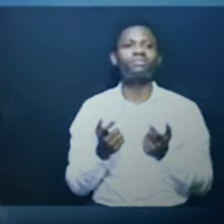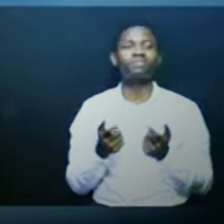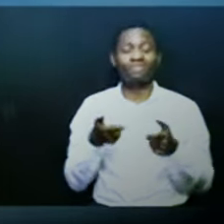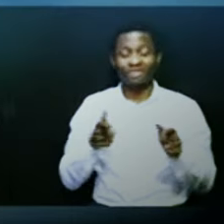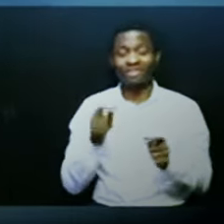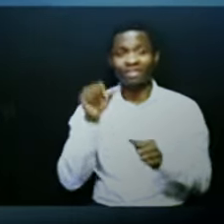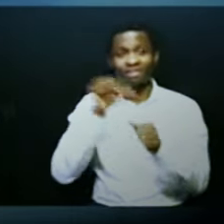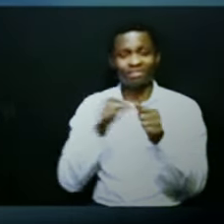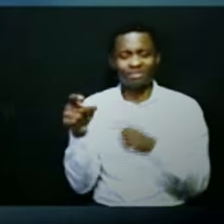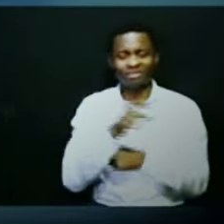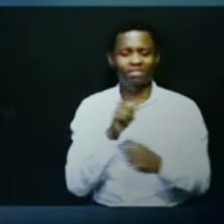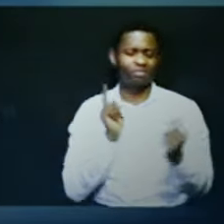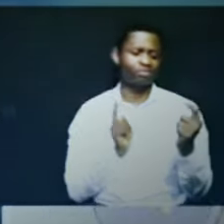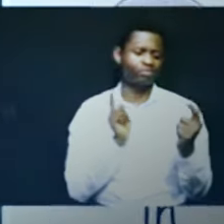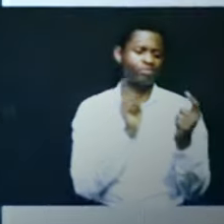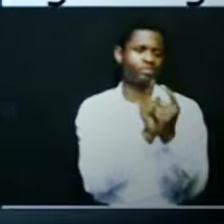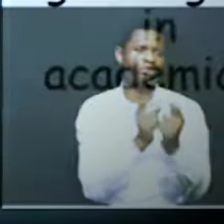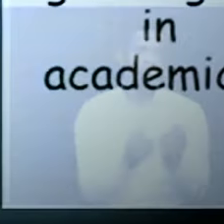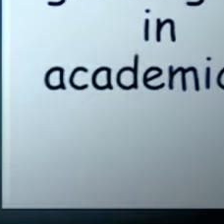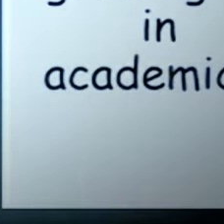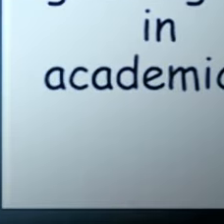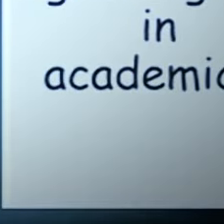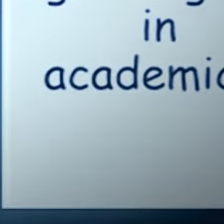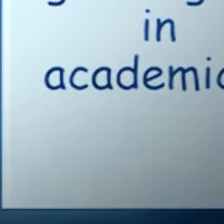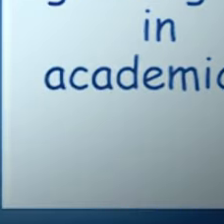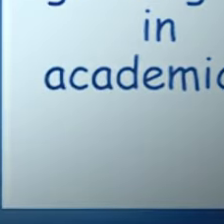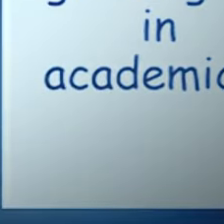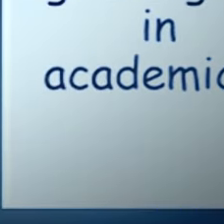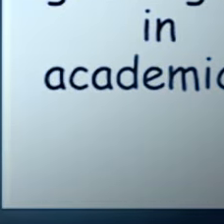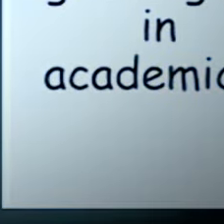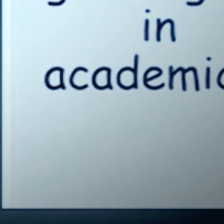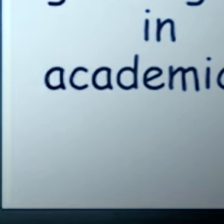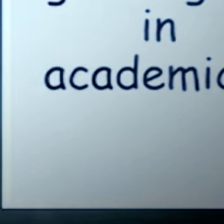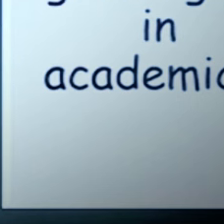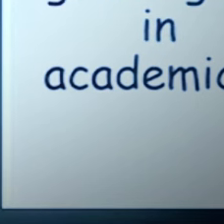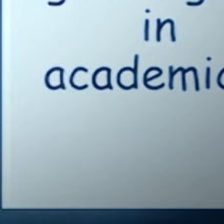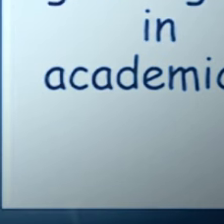Let every day come meet you growing up in your academic